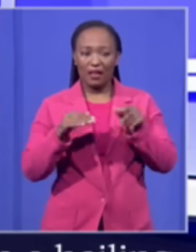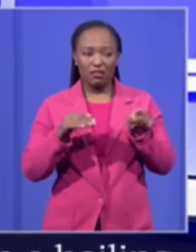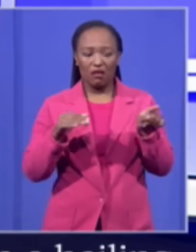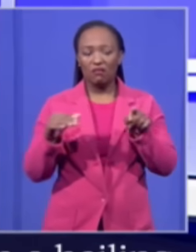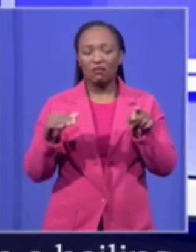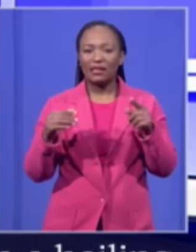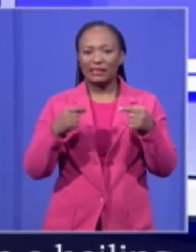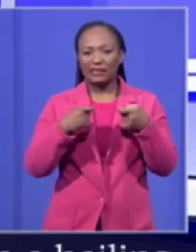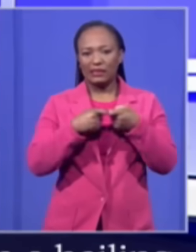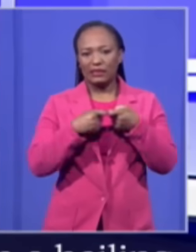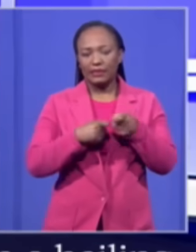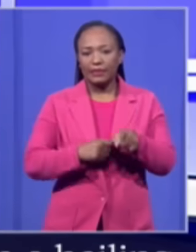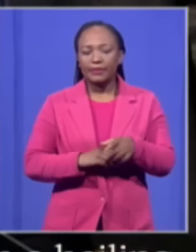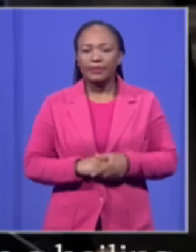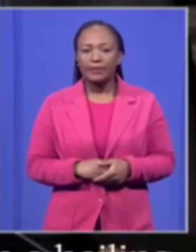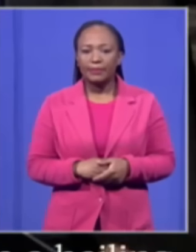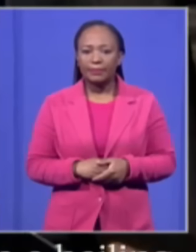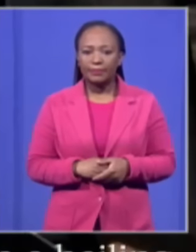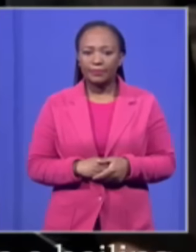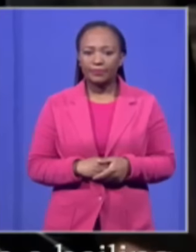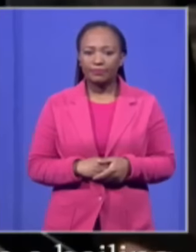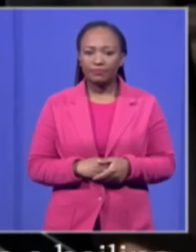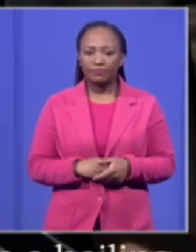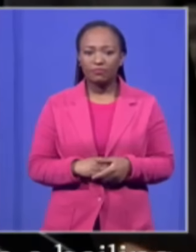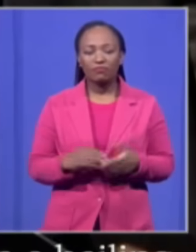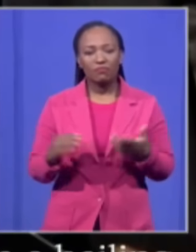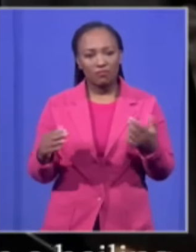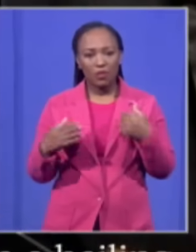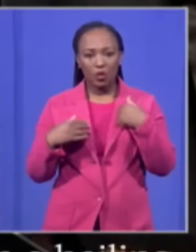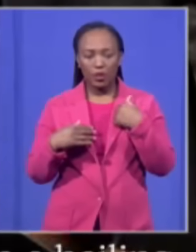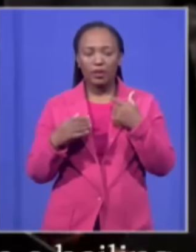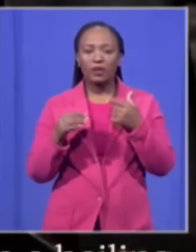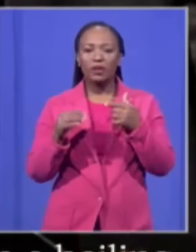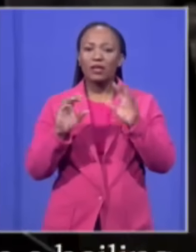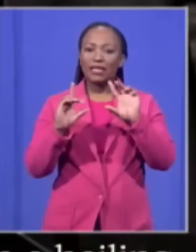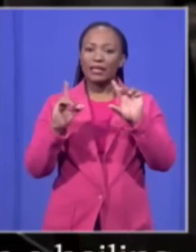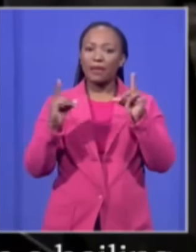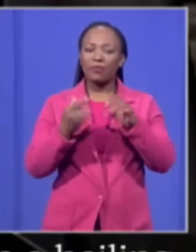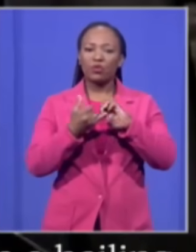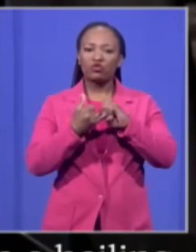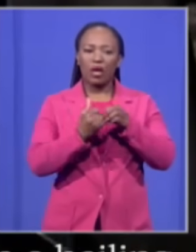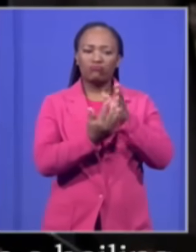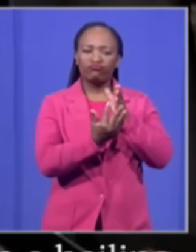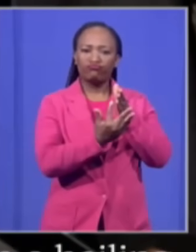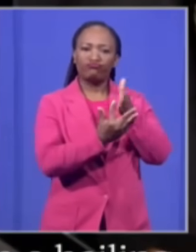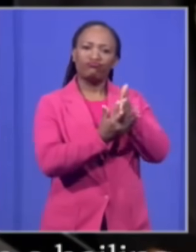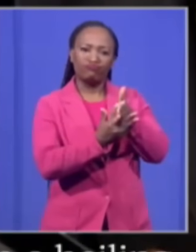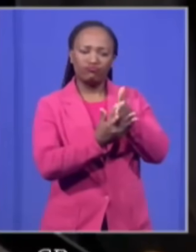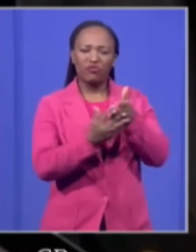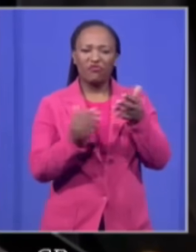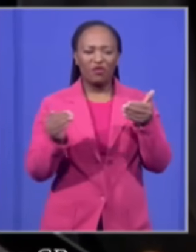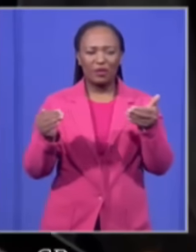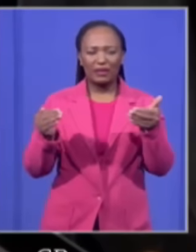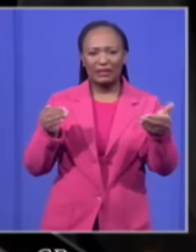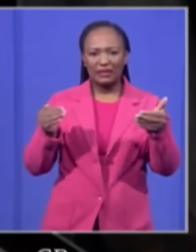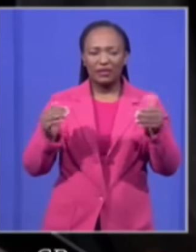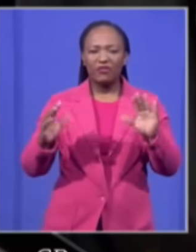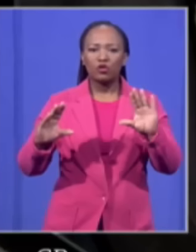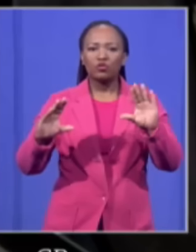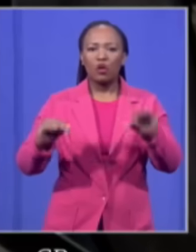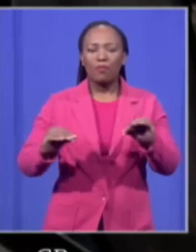tshela. We're trying to help to mediate as a department and make sure that we stop illegal